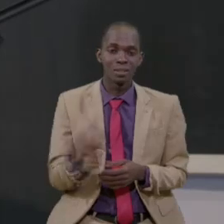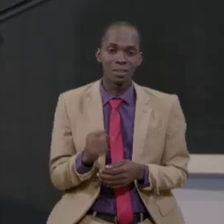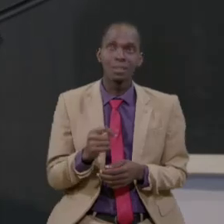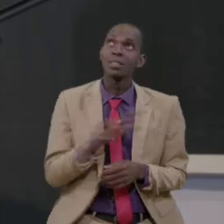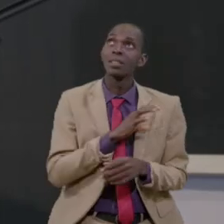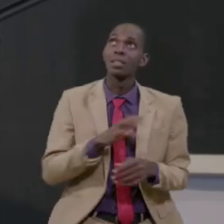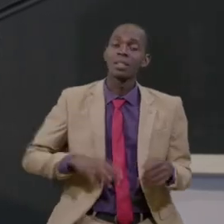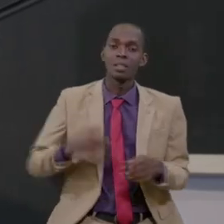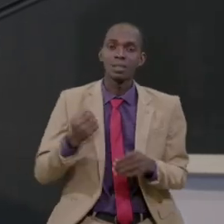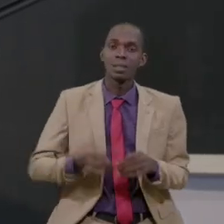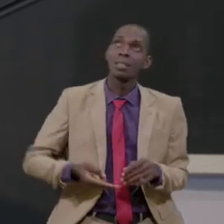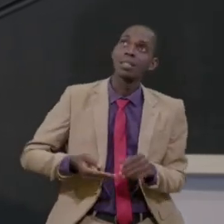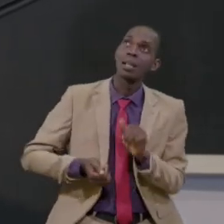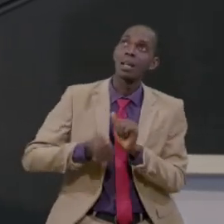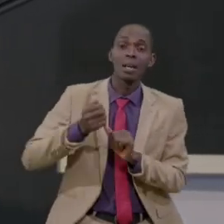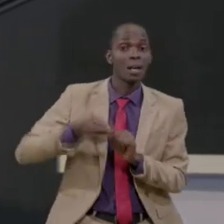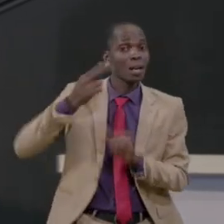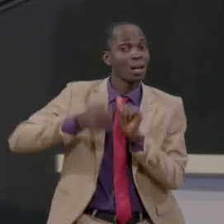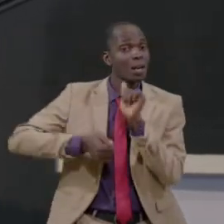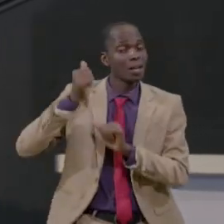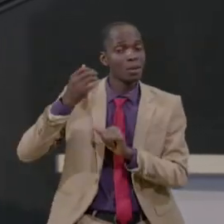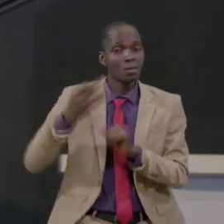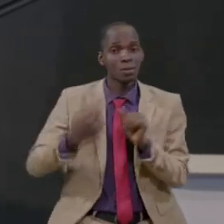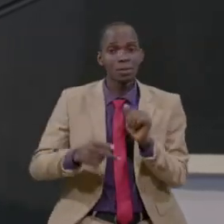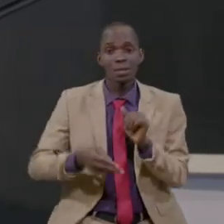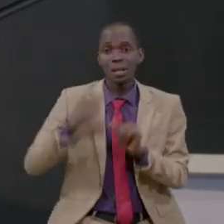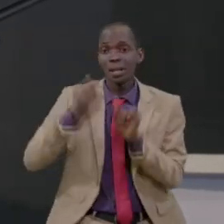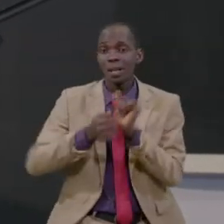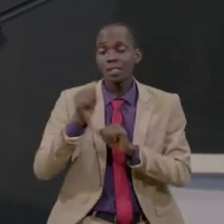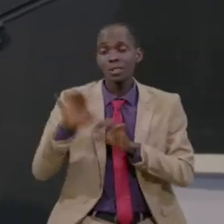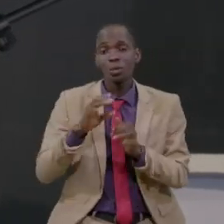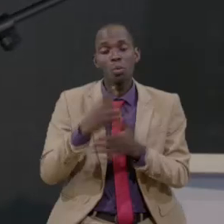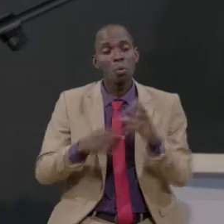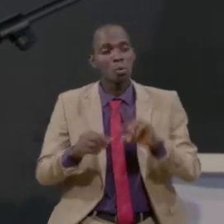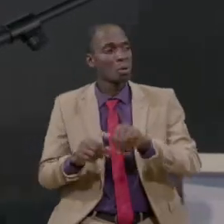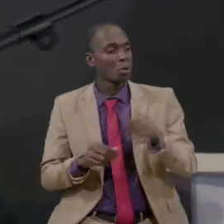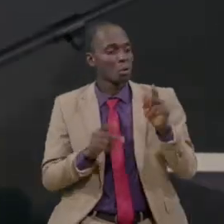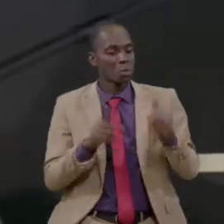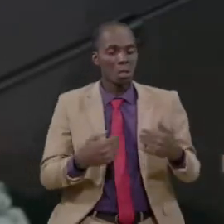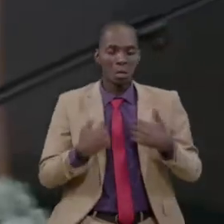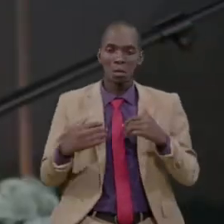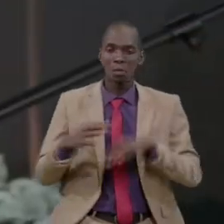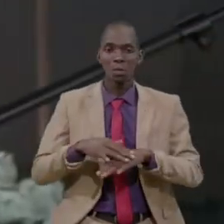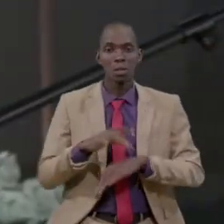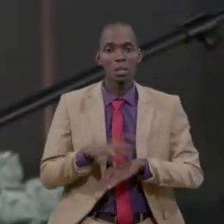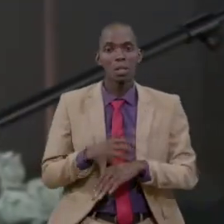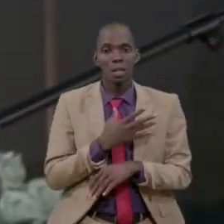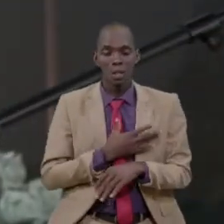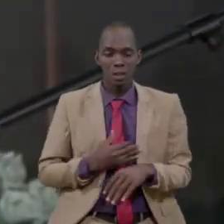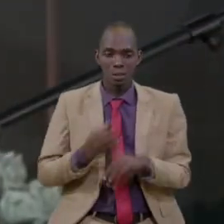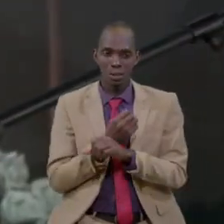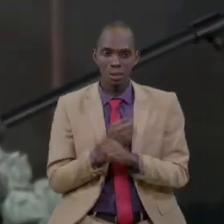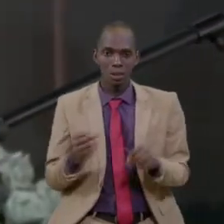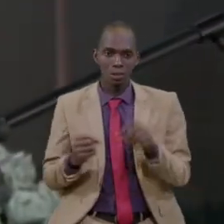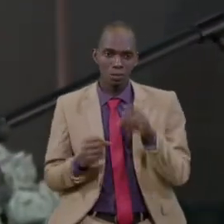other person has done on earth. And he said, you, as you believe on him, the